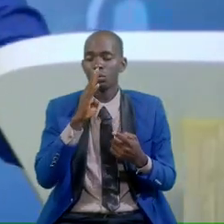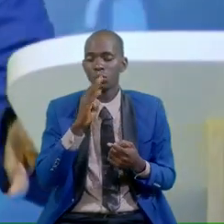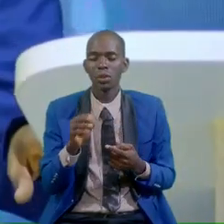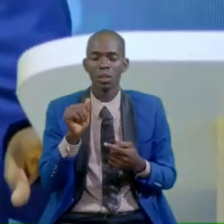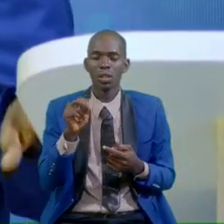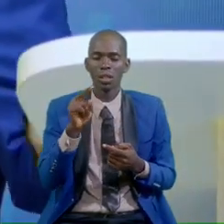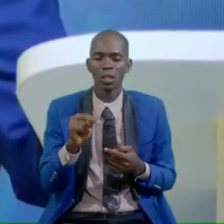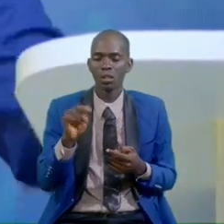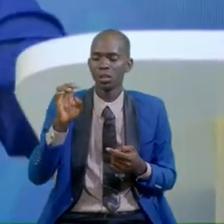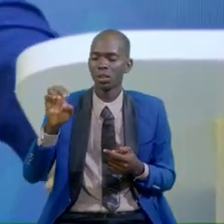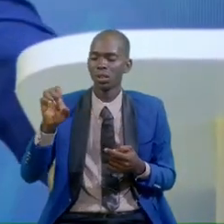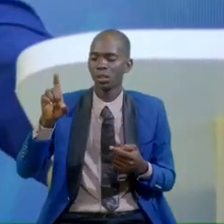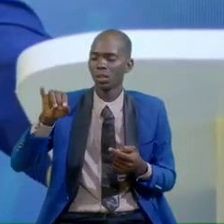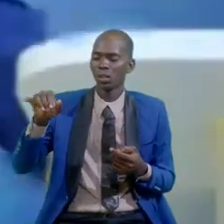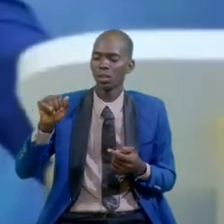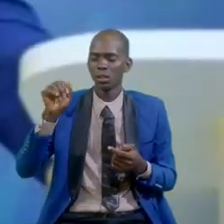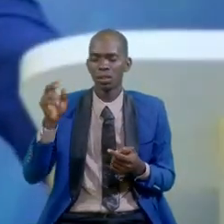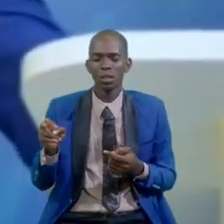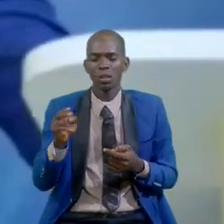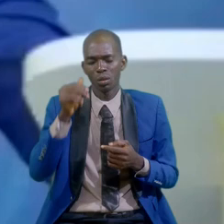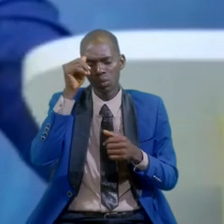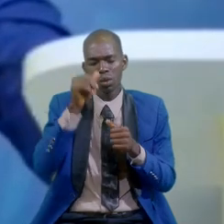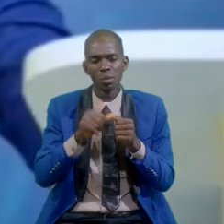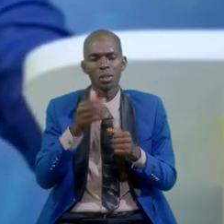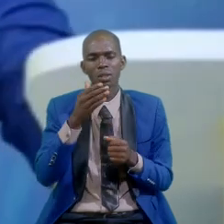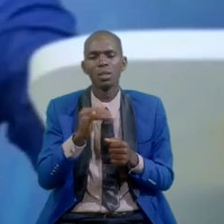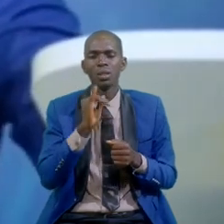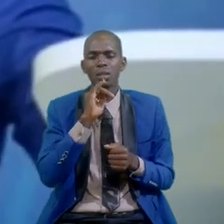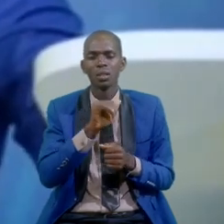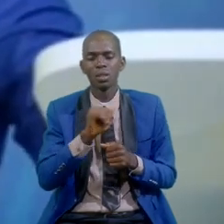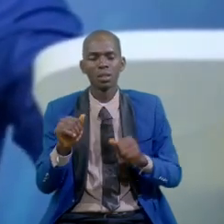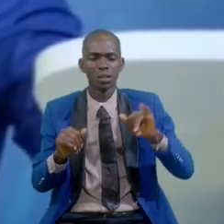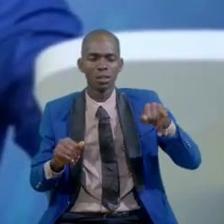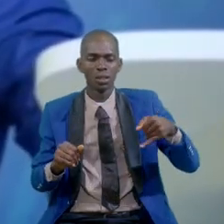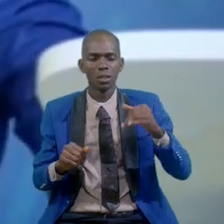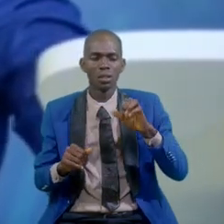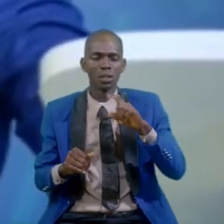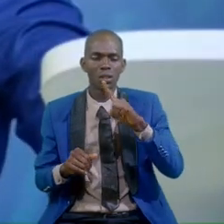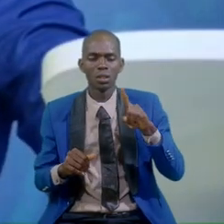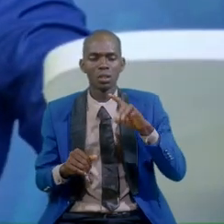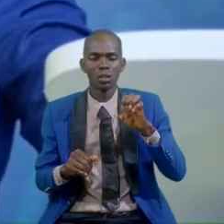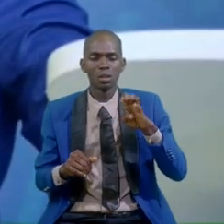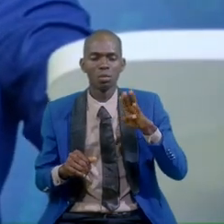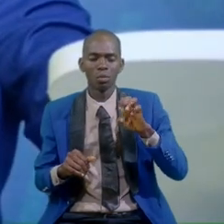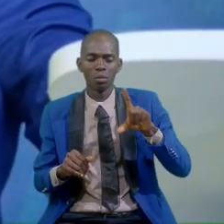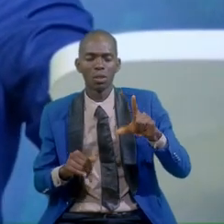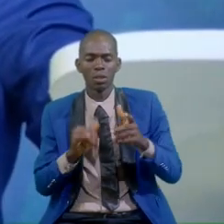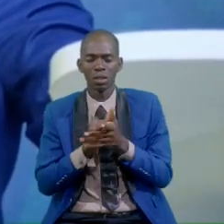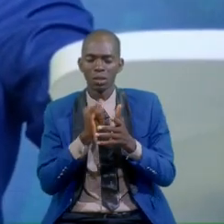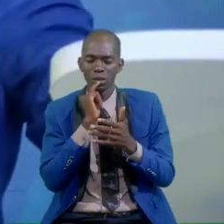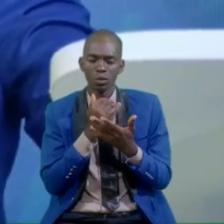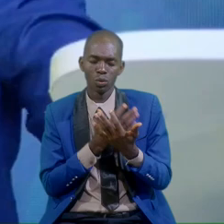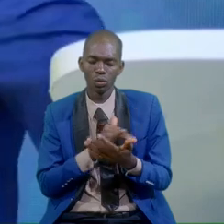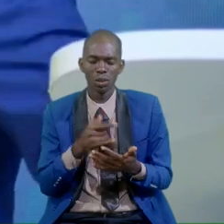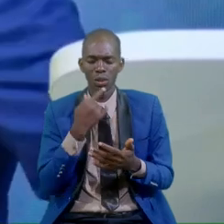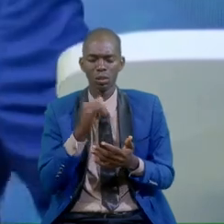is watching and is saying, you touch my prophets, you get rid of my